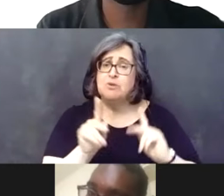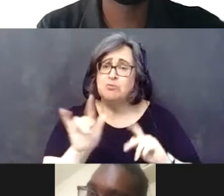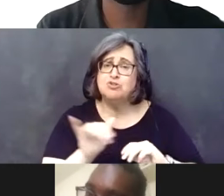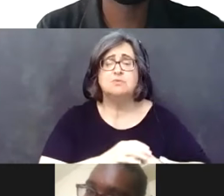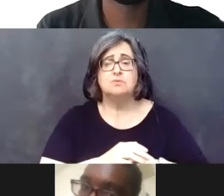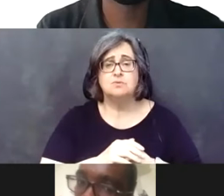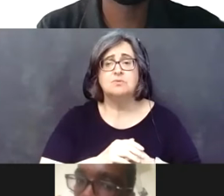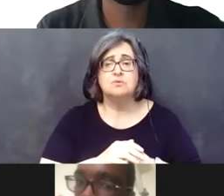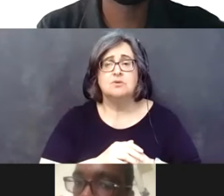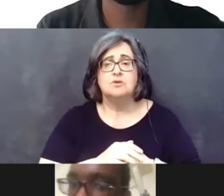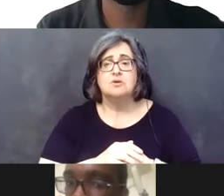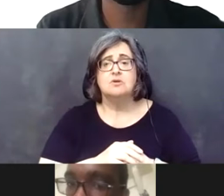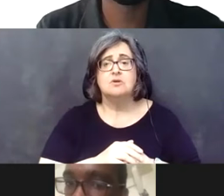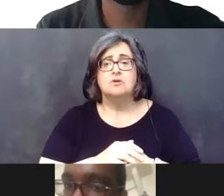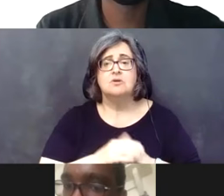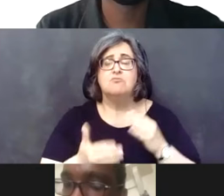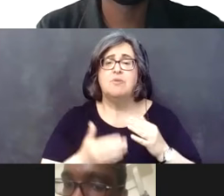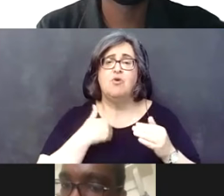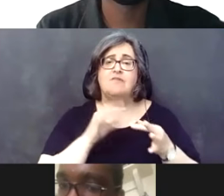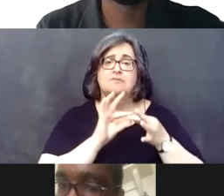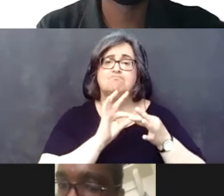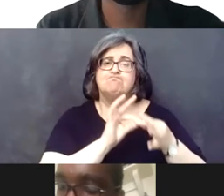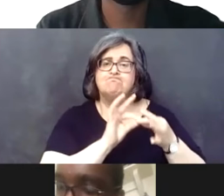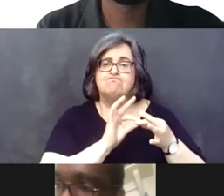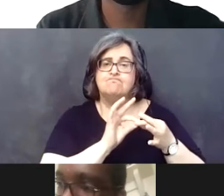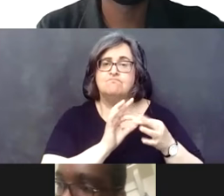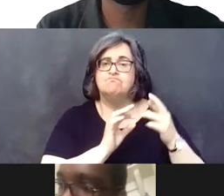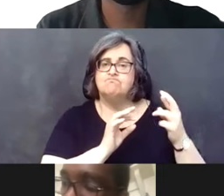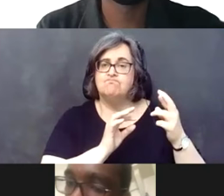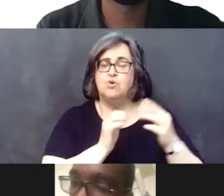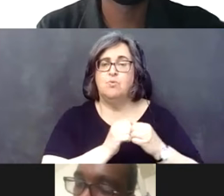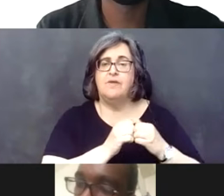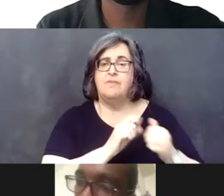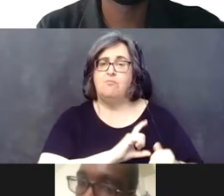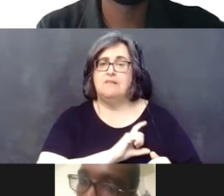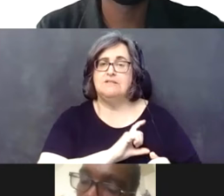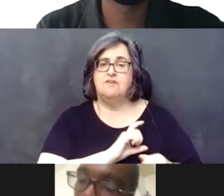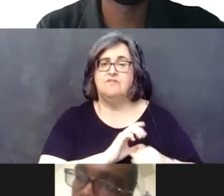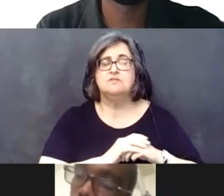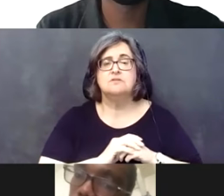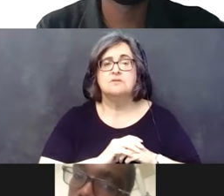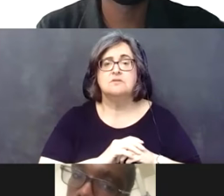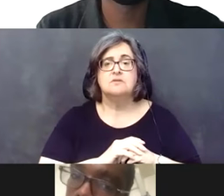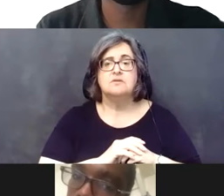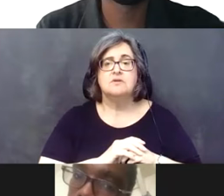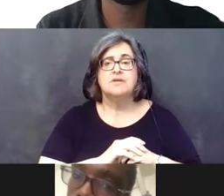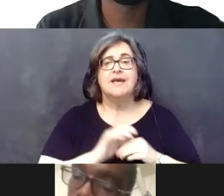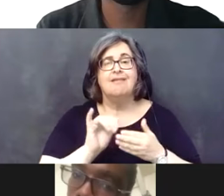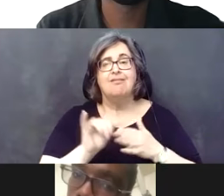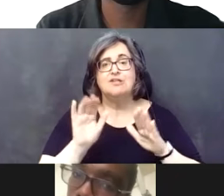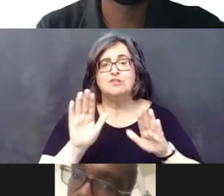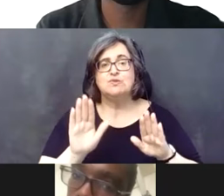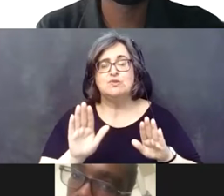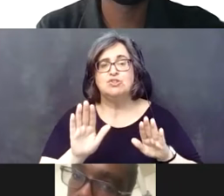you might bond a friendship with a police officer in that. And it would be great